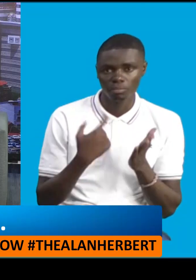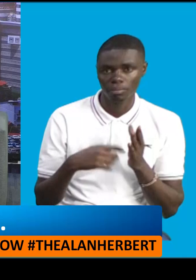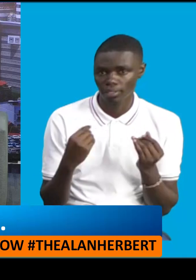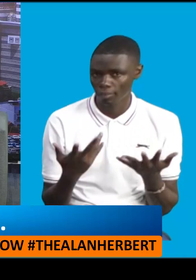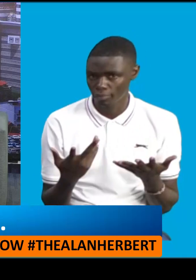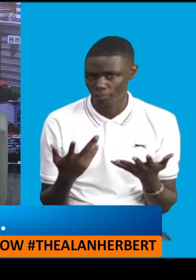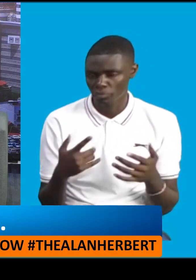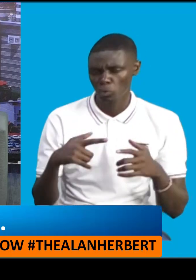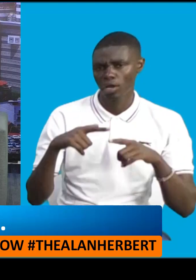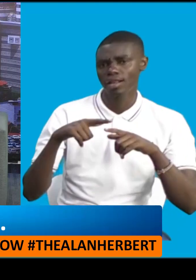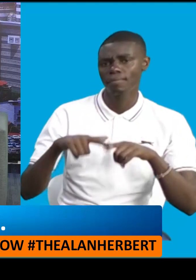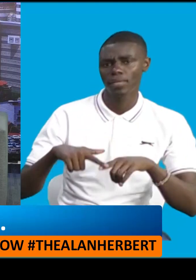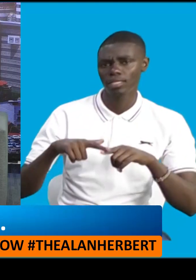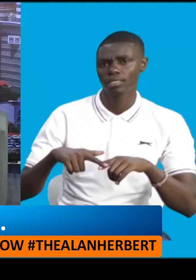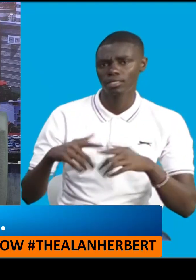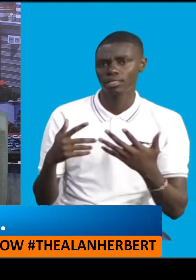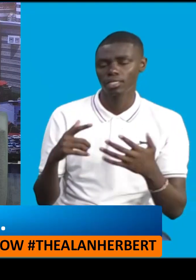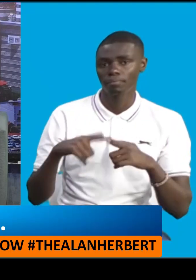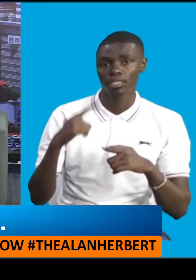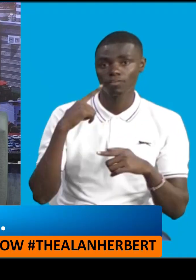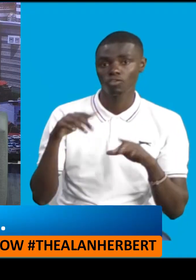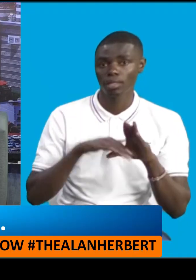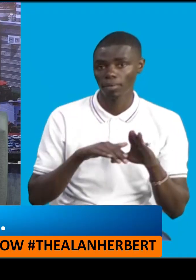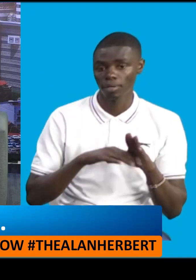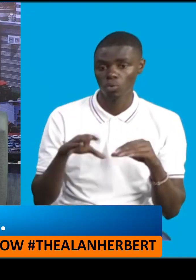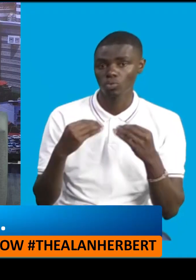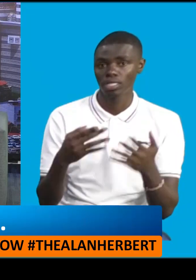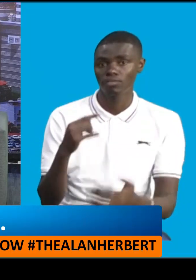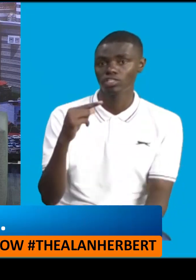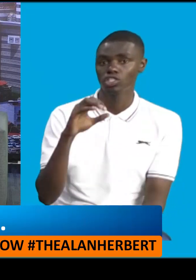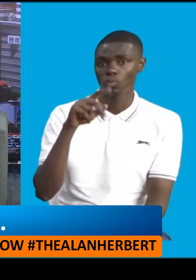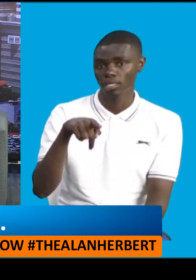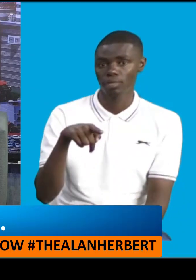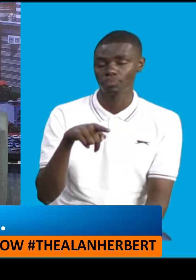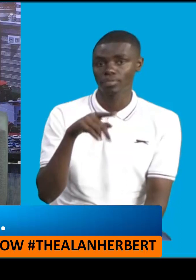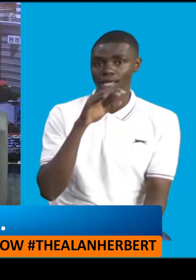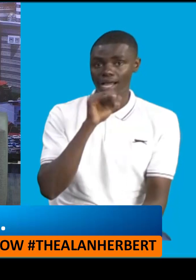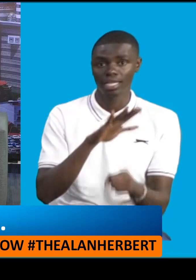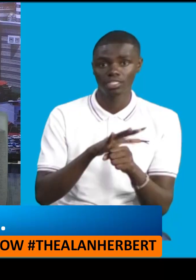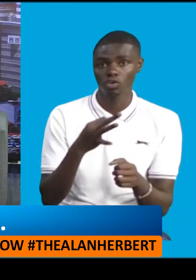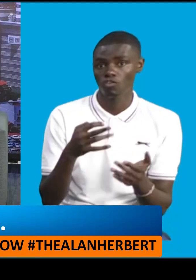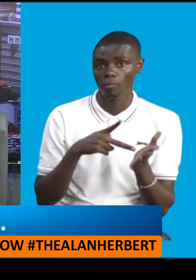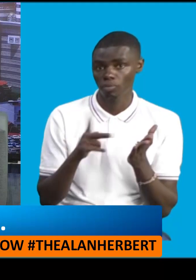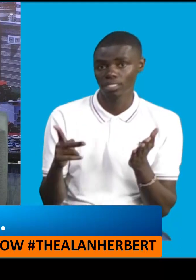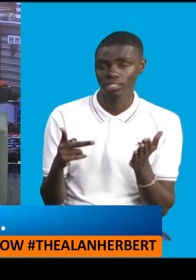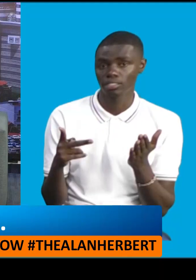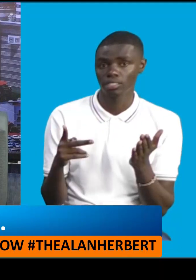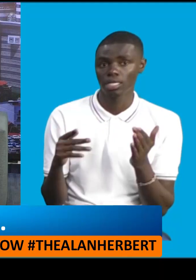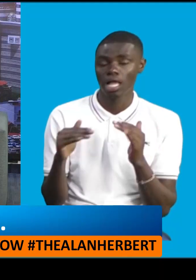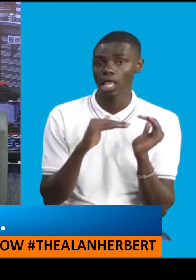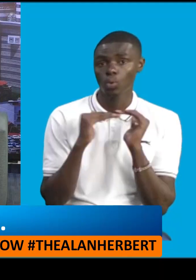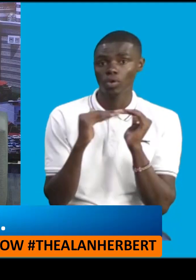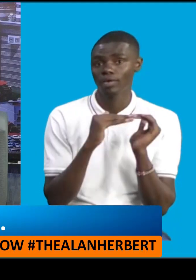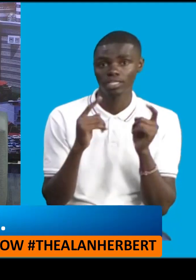Then depending on what you are going to, the member is going for, then you give a GOP, a guarantee of payment, equivalent